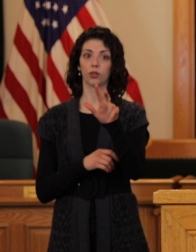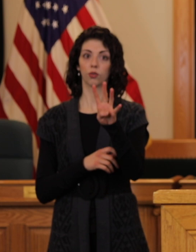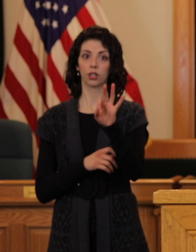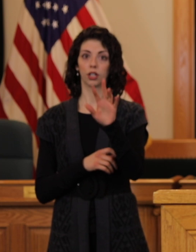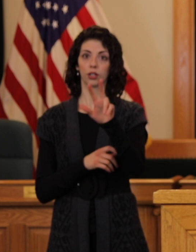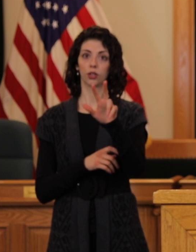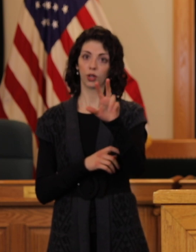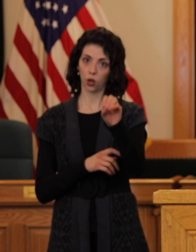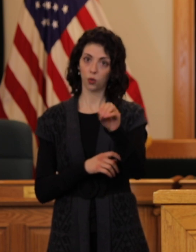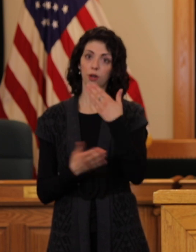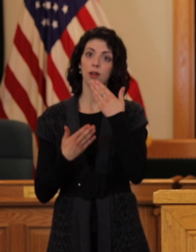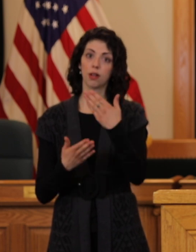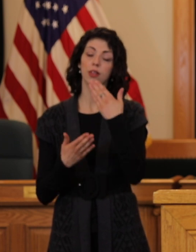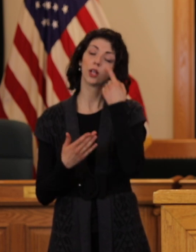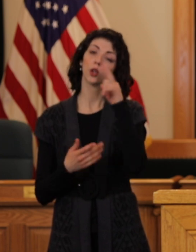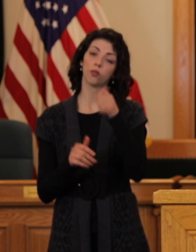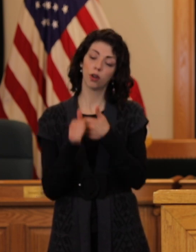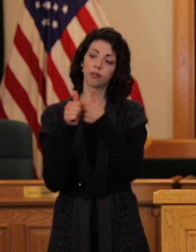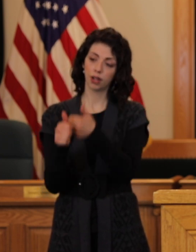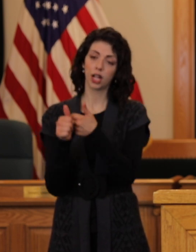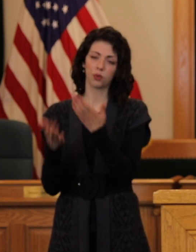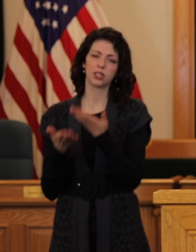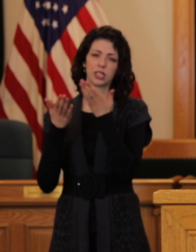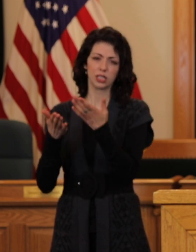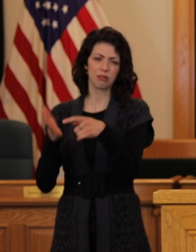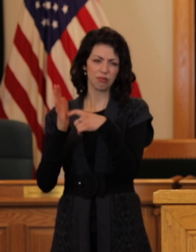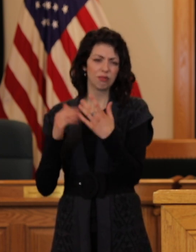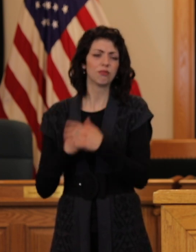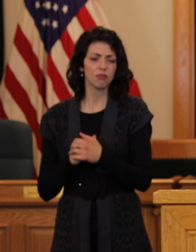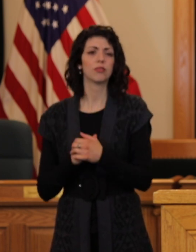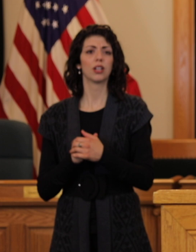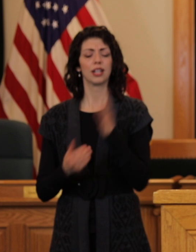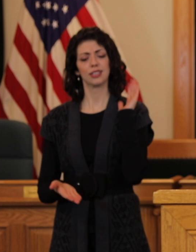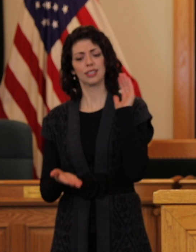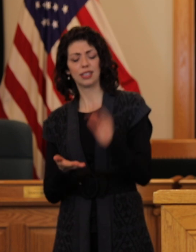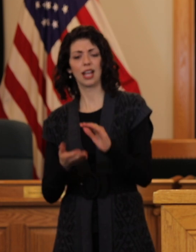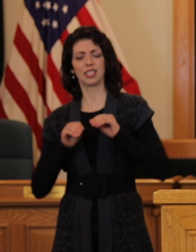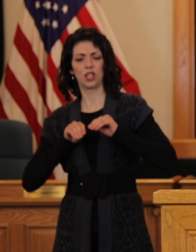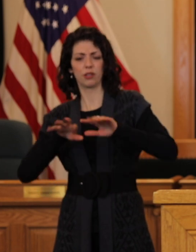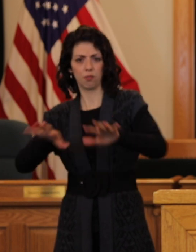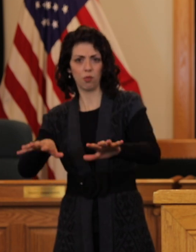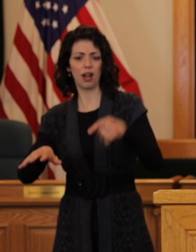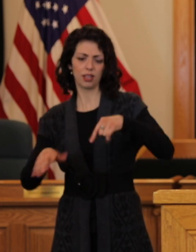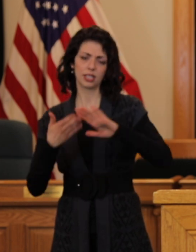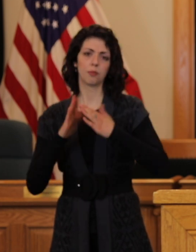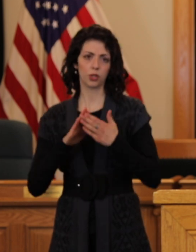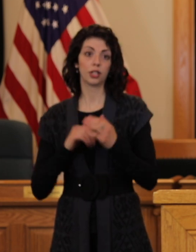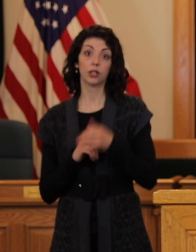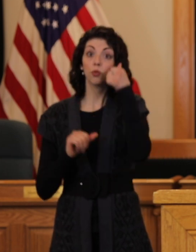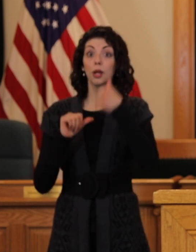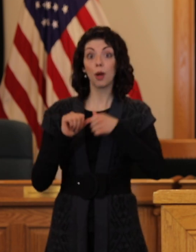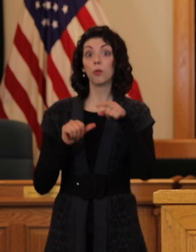315-349-3330. Thank you for staying the course and helping to prevent the spread of COVID-19 in our community. Remember, people can carry